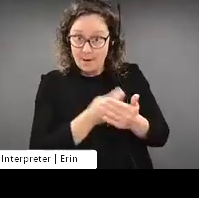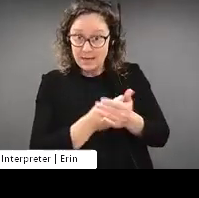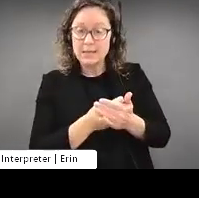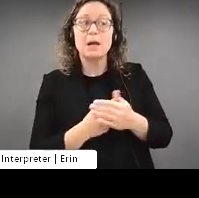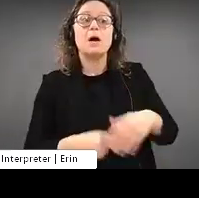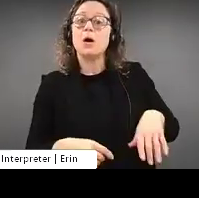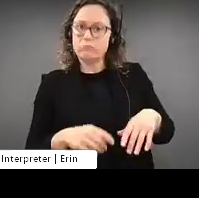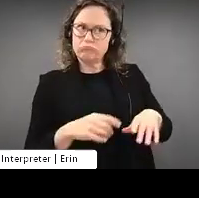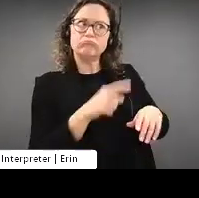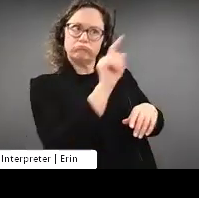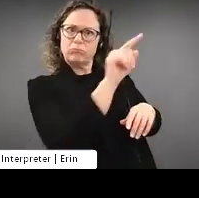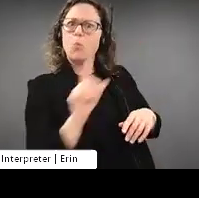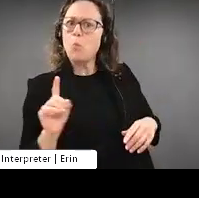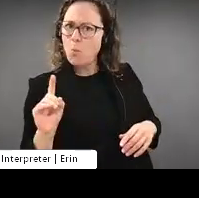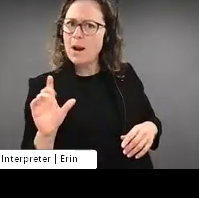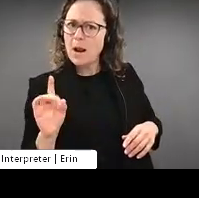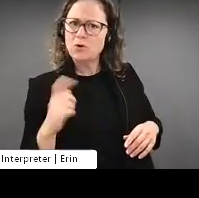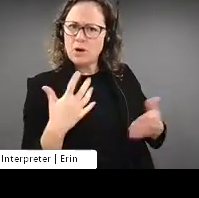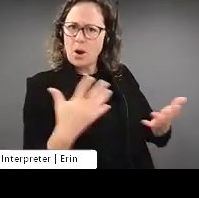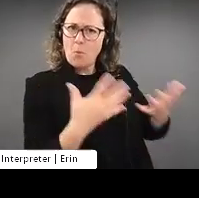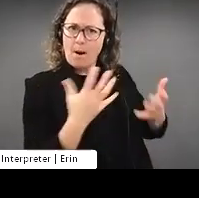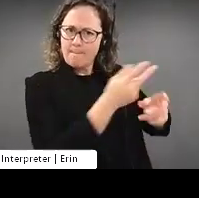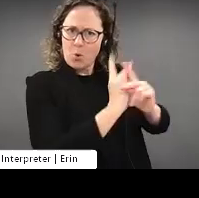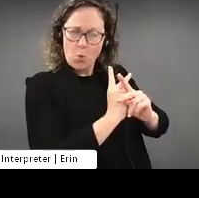the initial borrowed amount of $100.